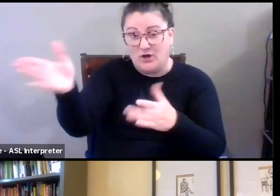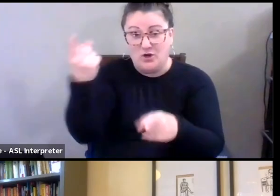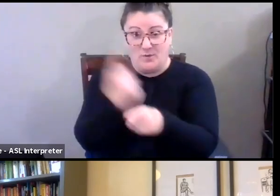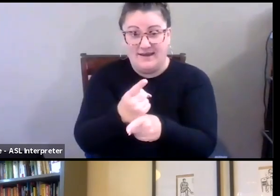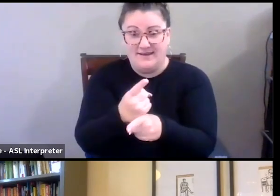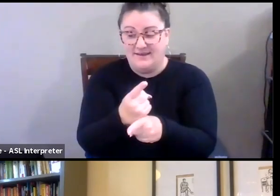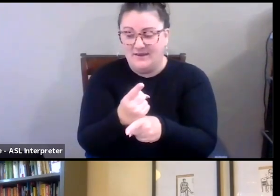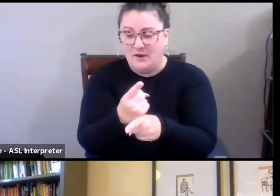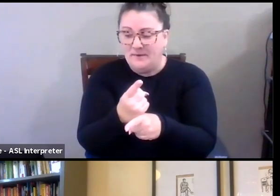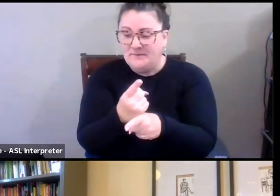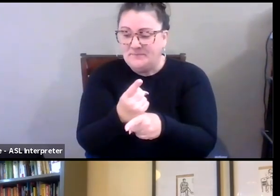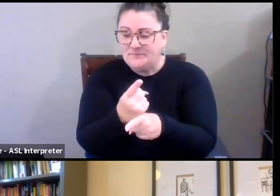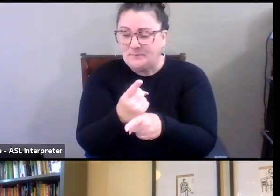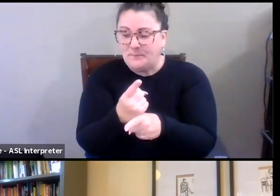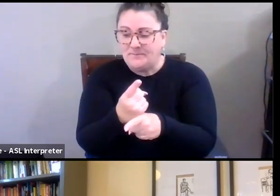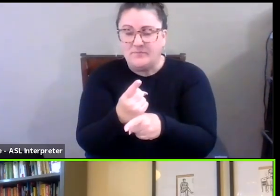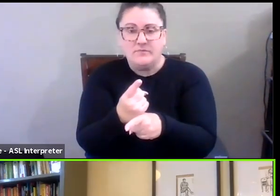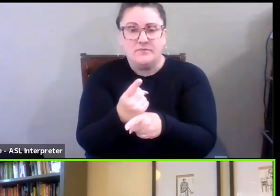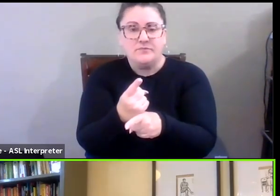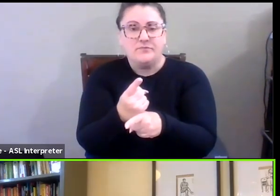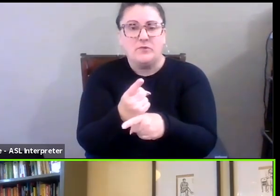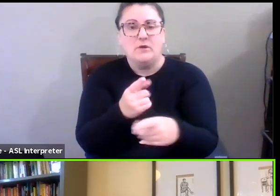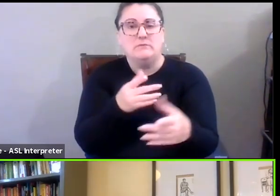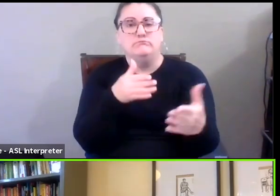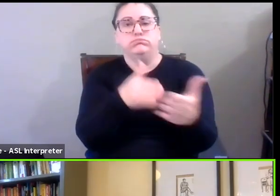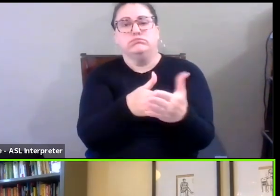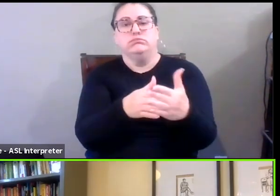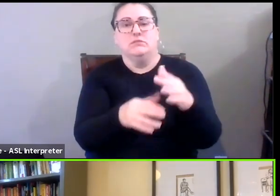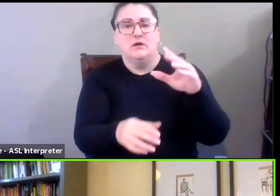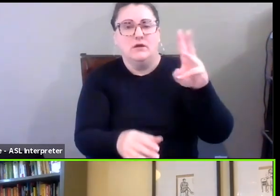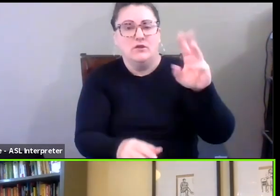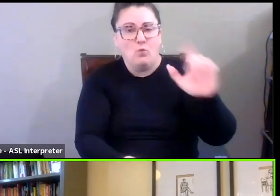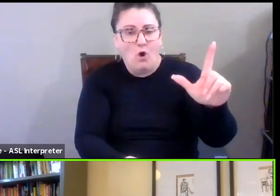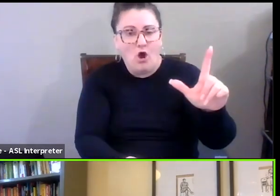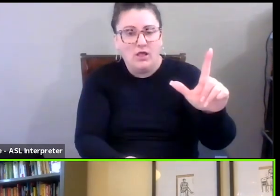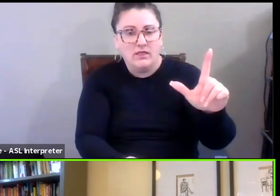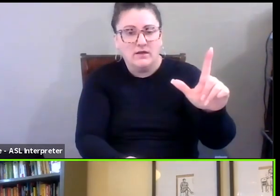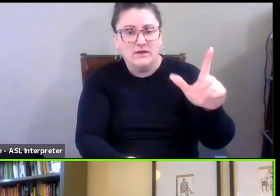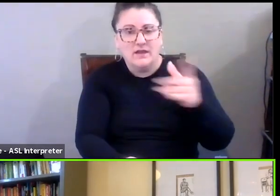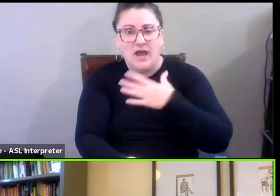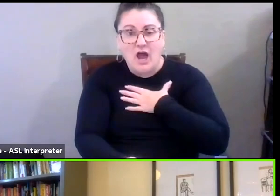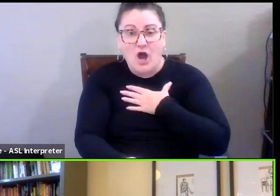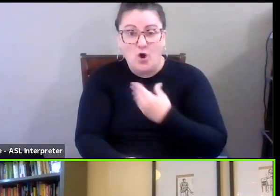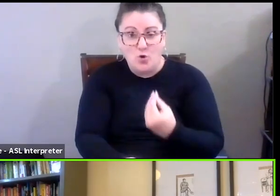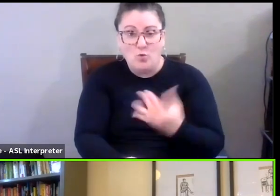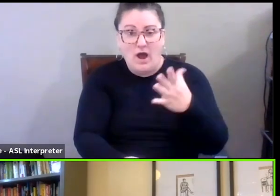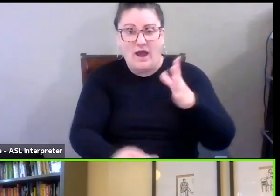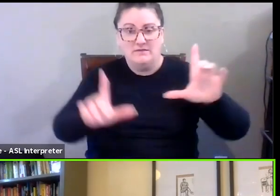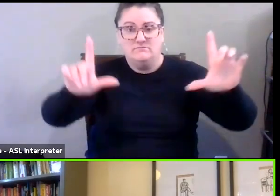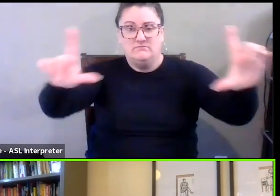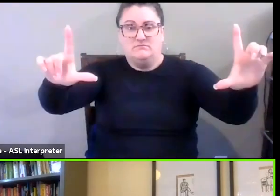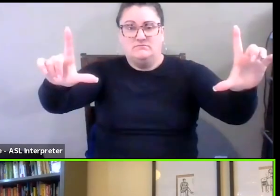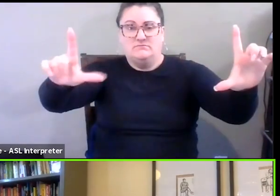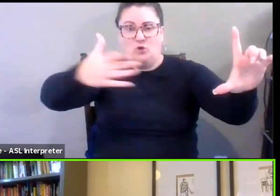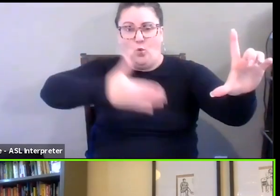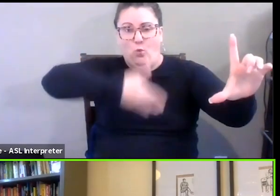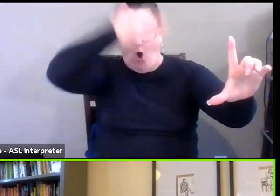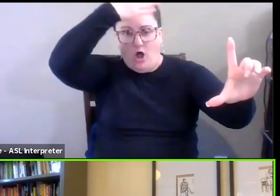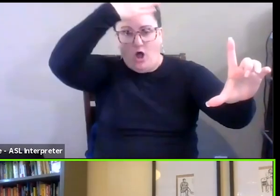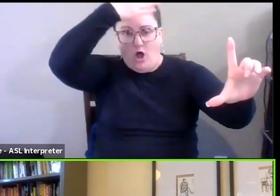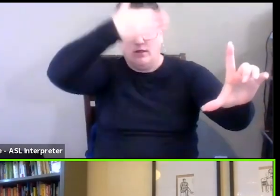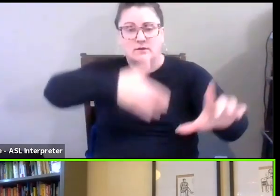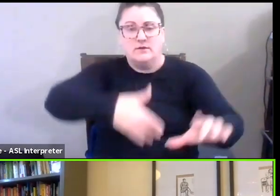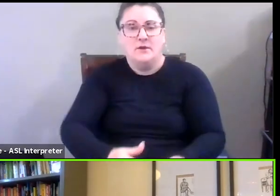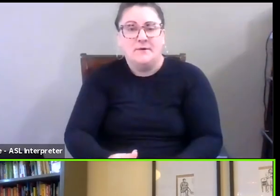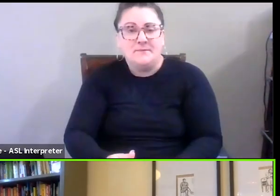And we go up against that wall, that white wall, is not